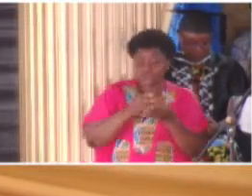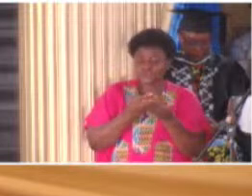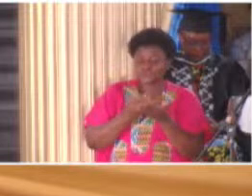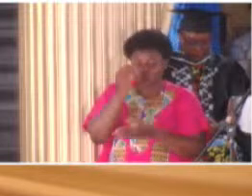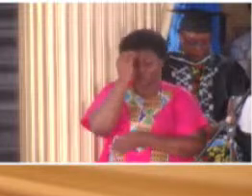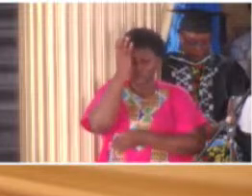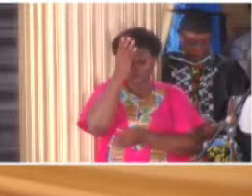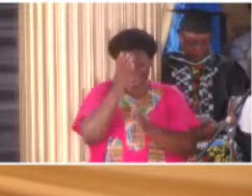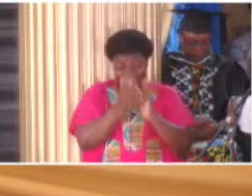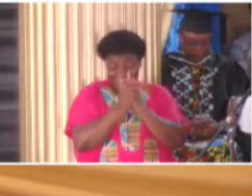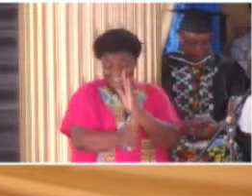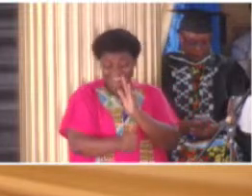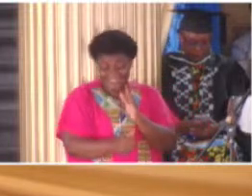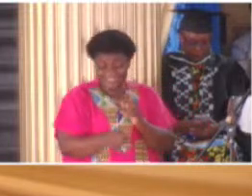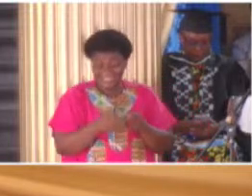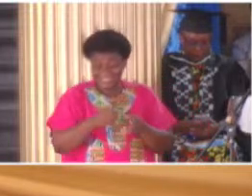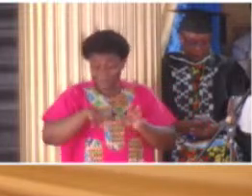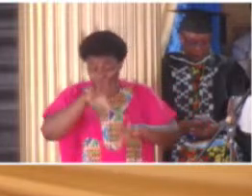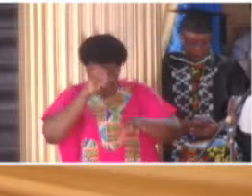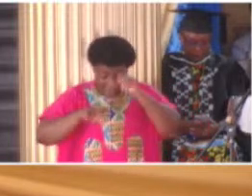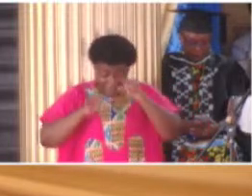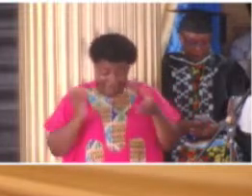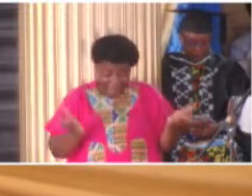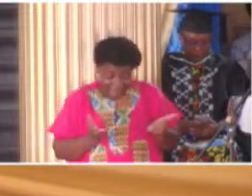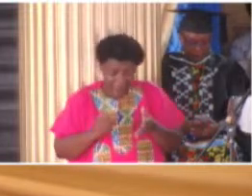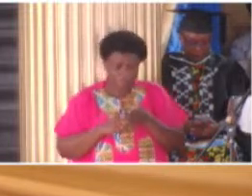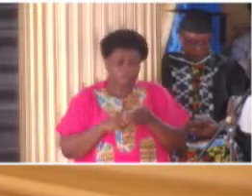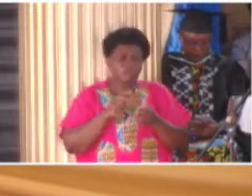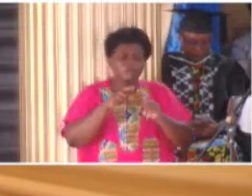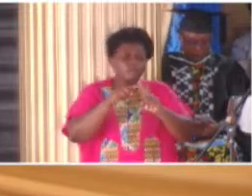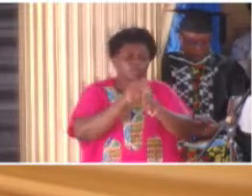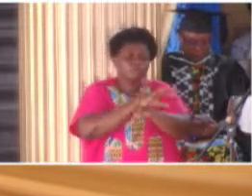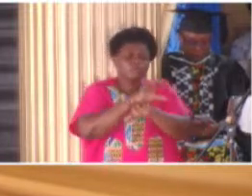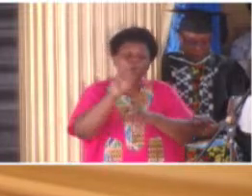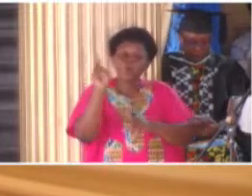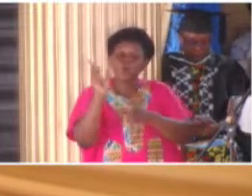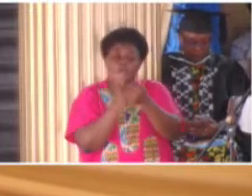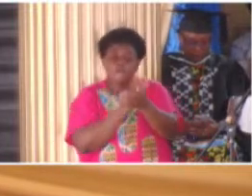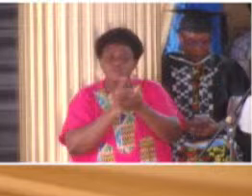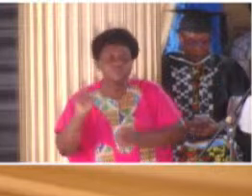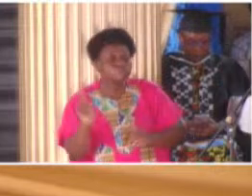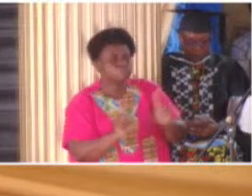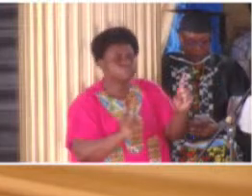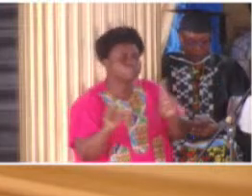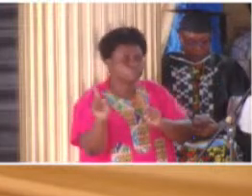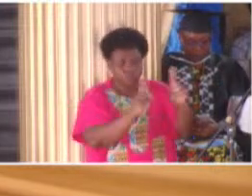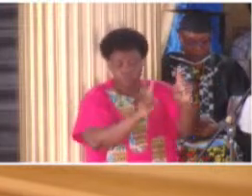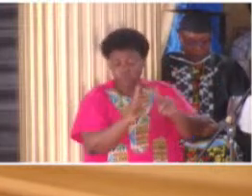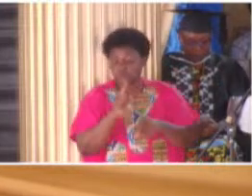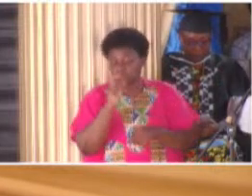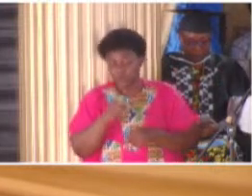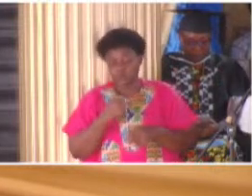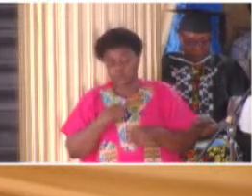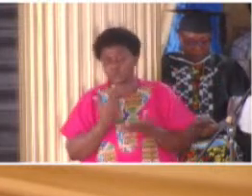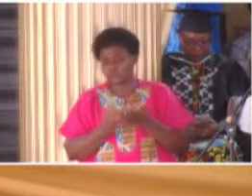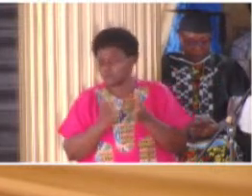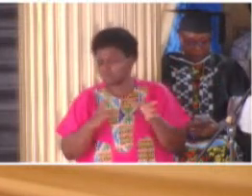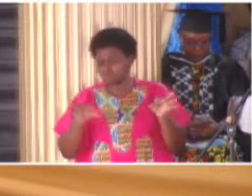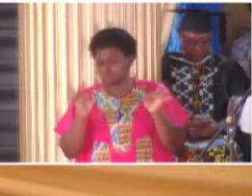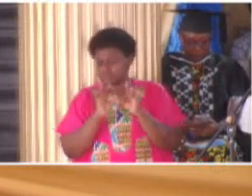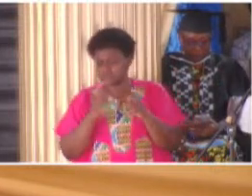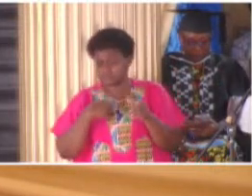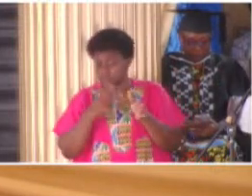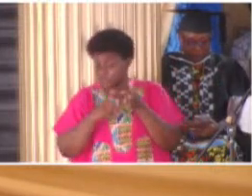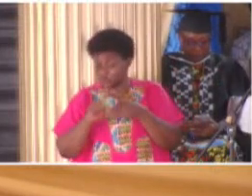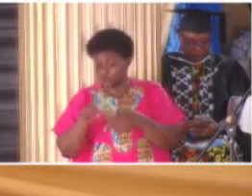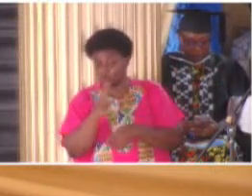skills, and values you have acquired here to make a positive impact wherever you go. We are incredibly proud of you and look forward